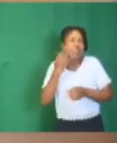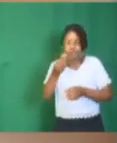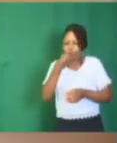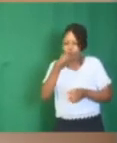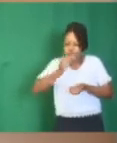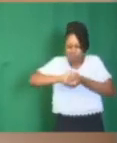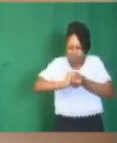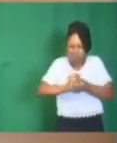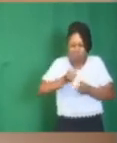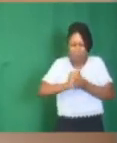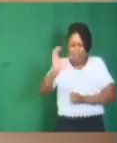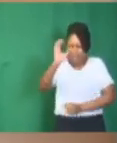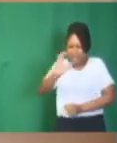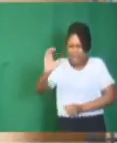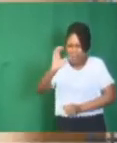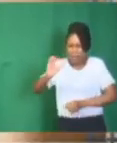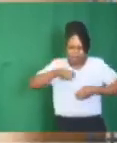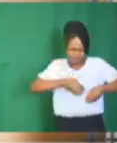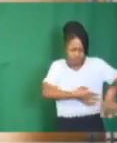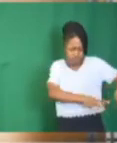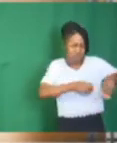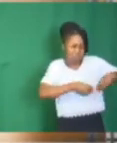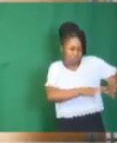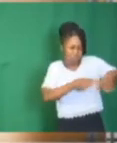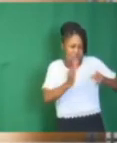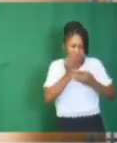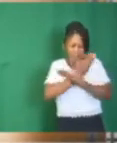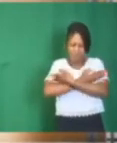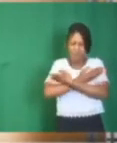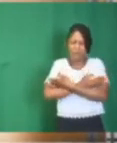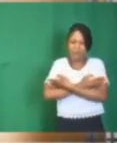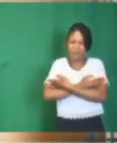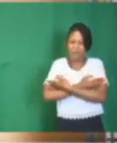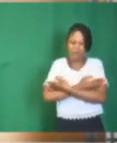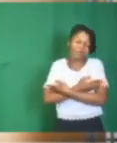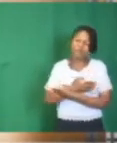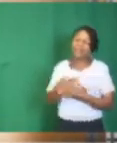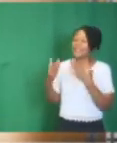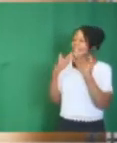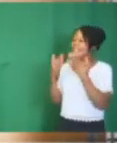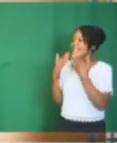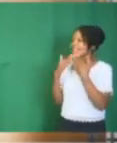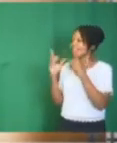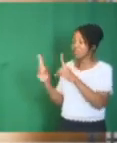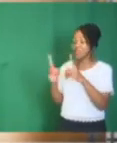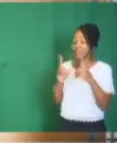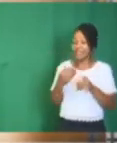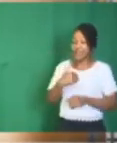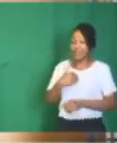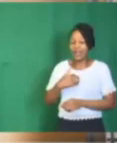the cells of the body. Okay. Yes. Thank you very much, Mr. Sfunza. I hope the learners have learned something today at